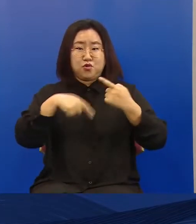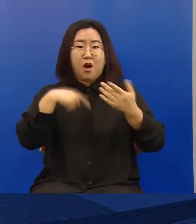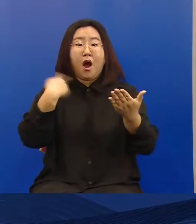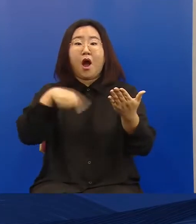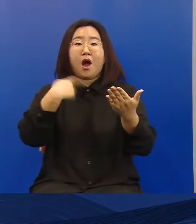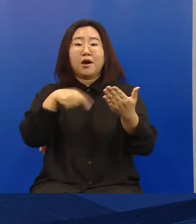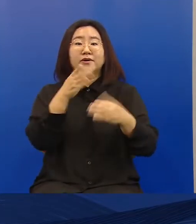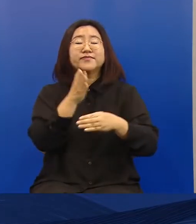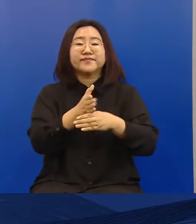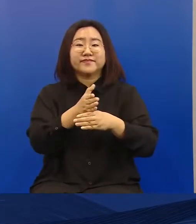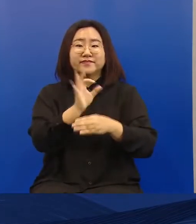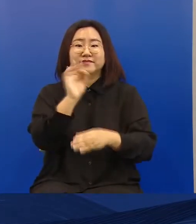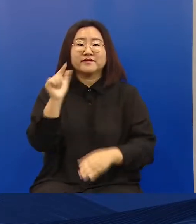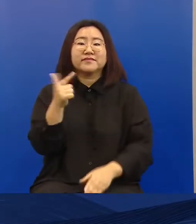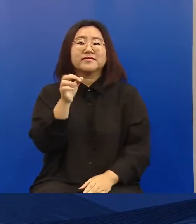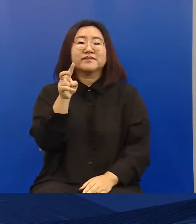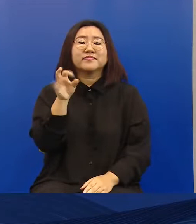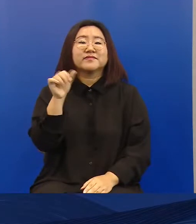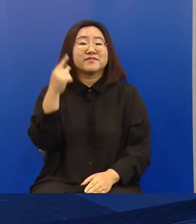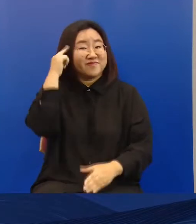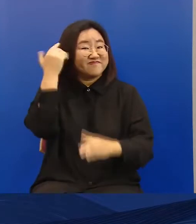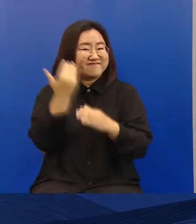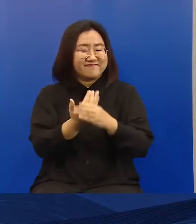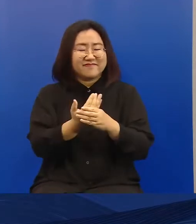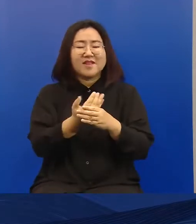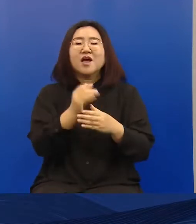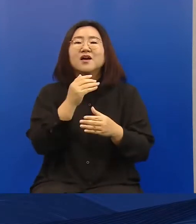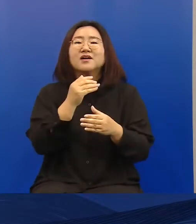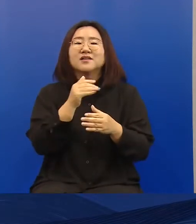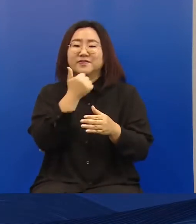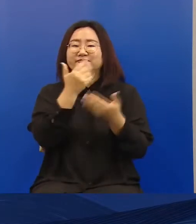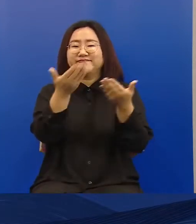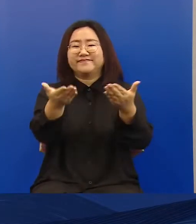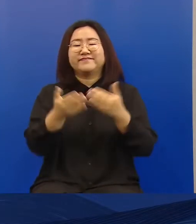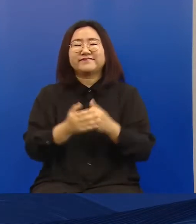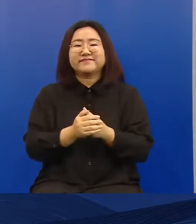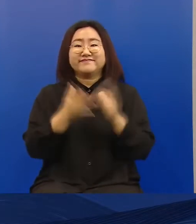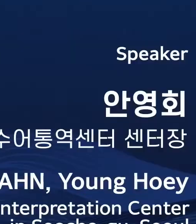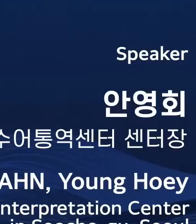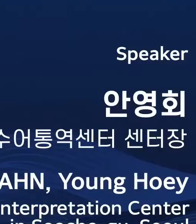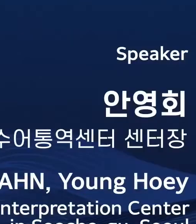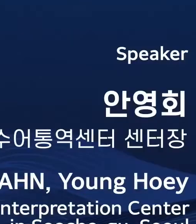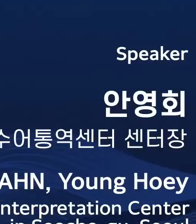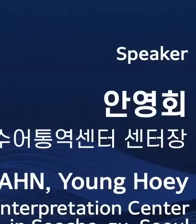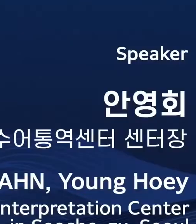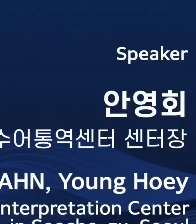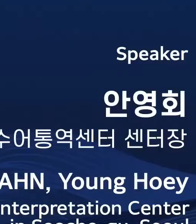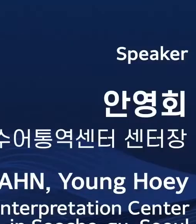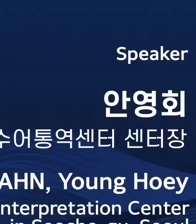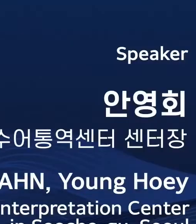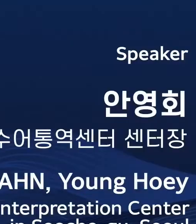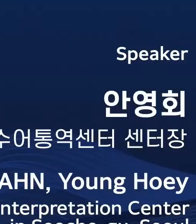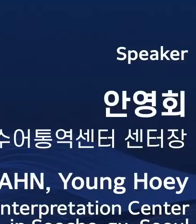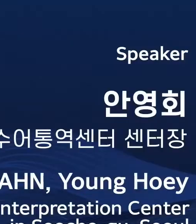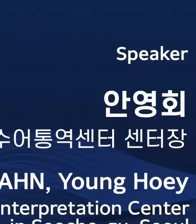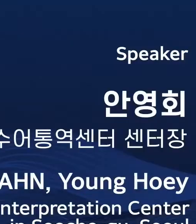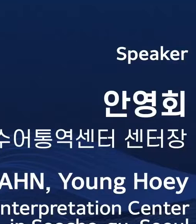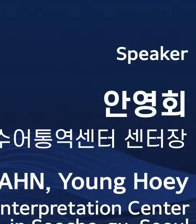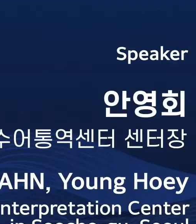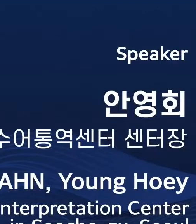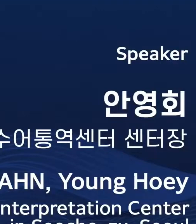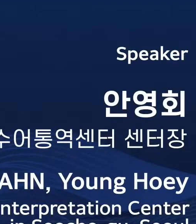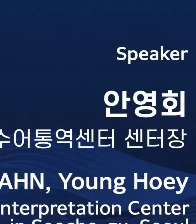Deaf, Professor An is also an adjunct professor in Sogang University. Again, please